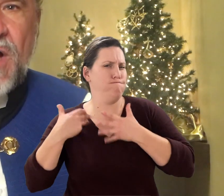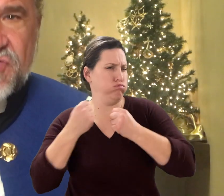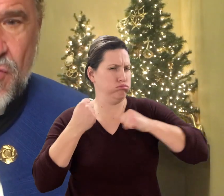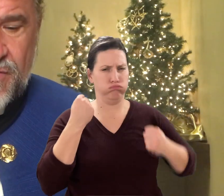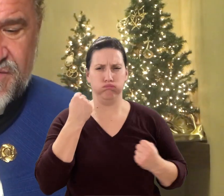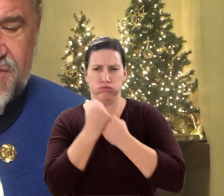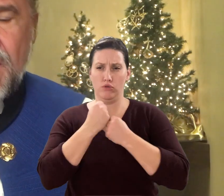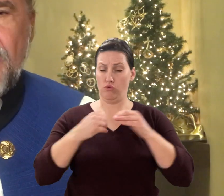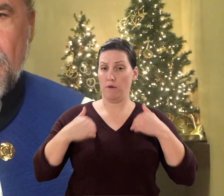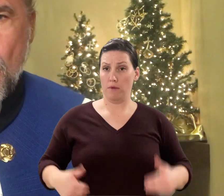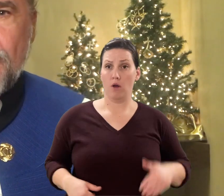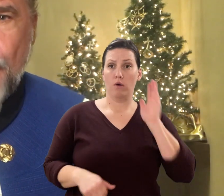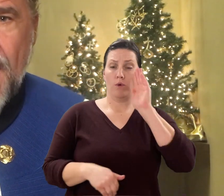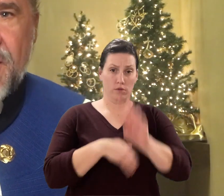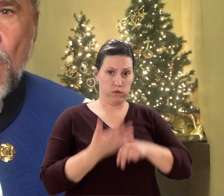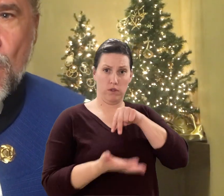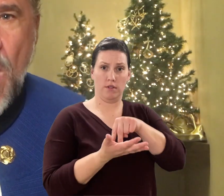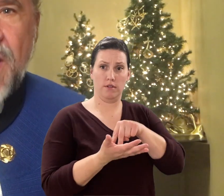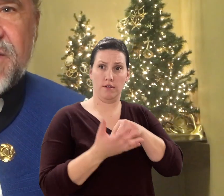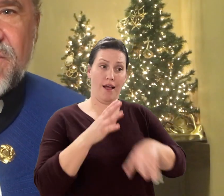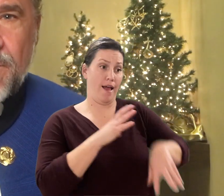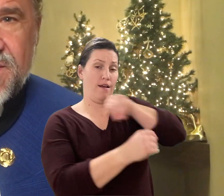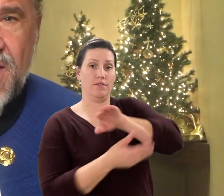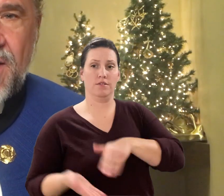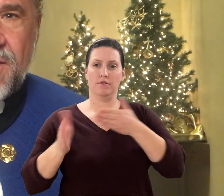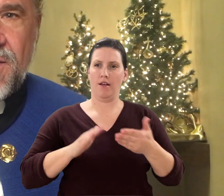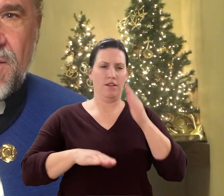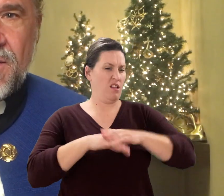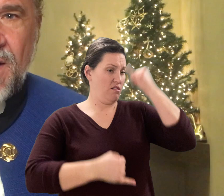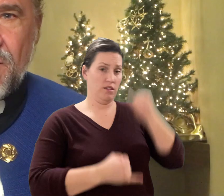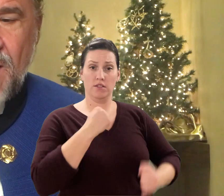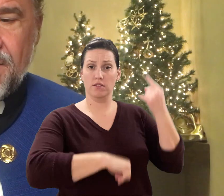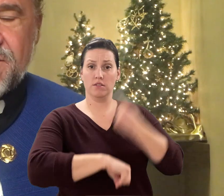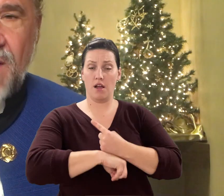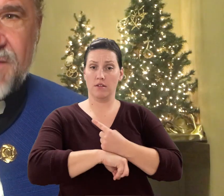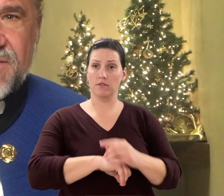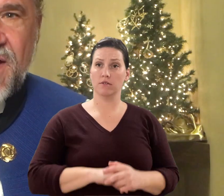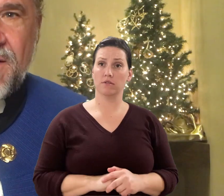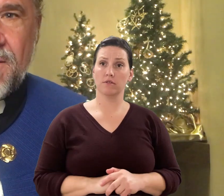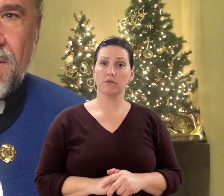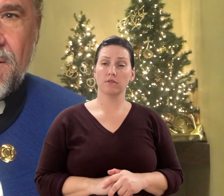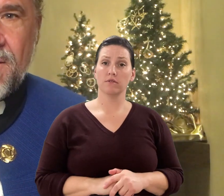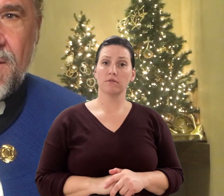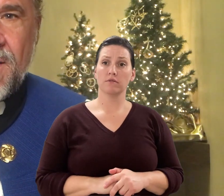confident assurance that your body will rise from the dead on the last